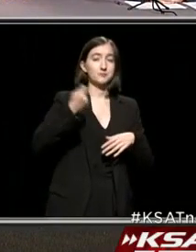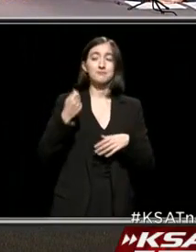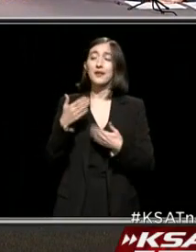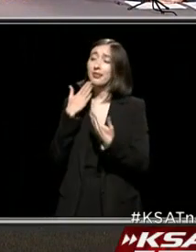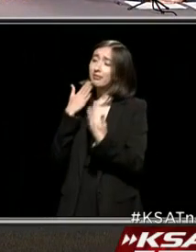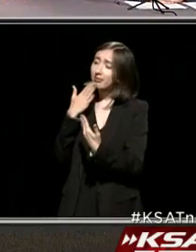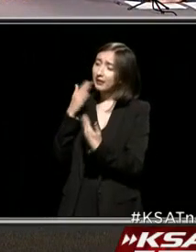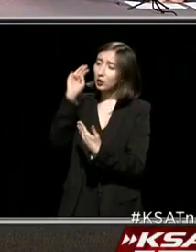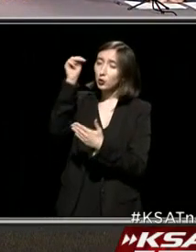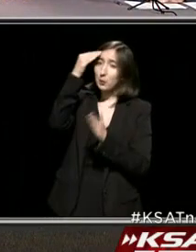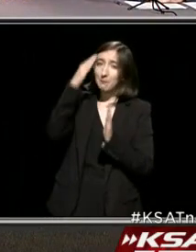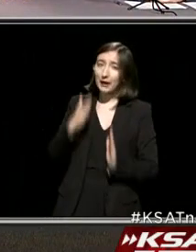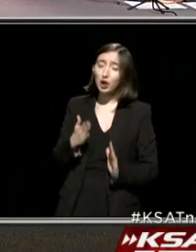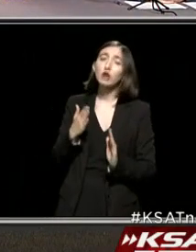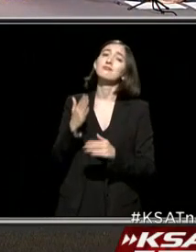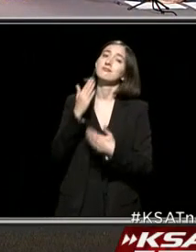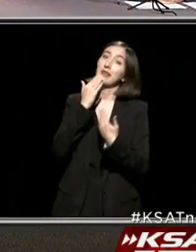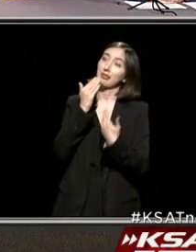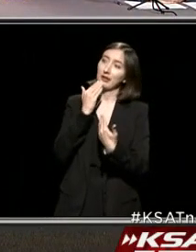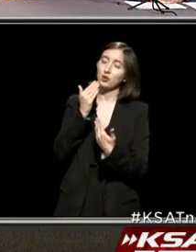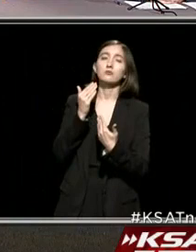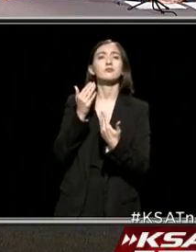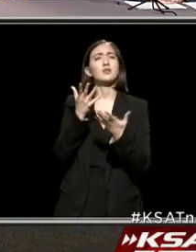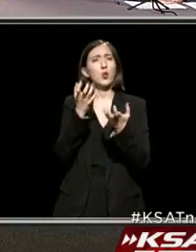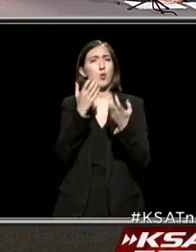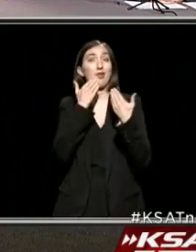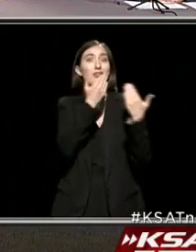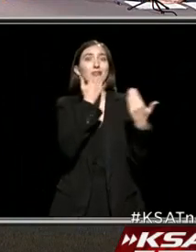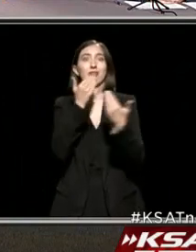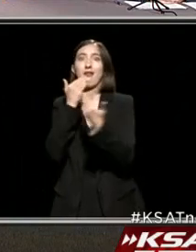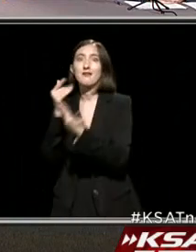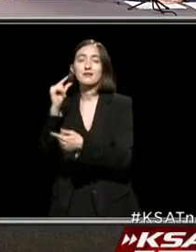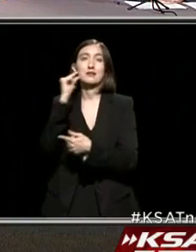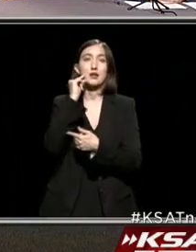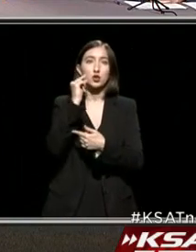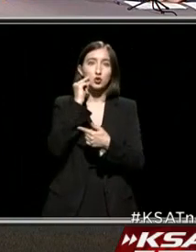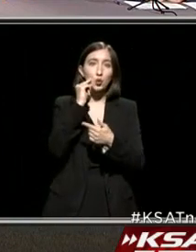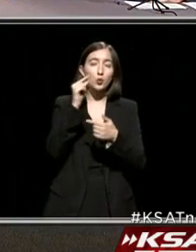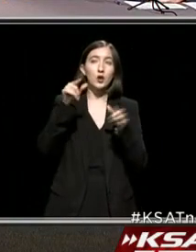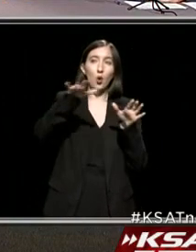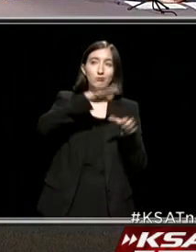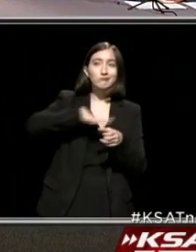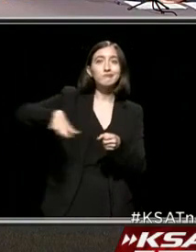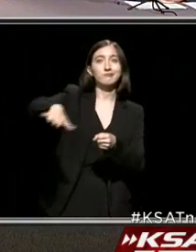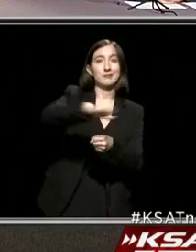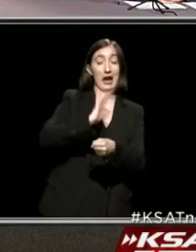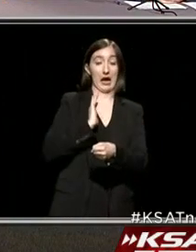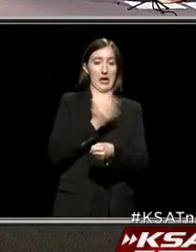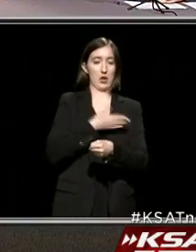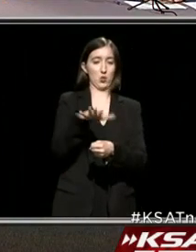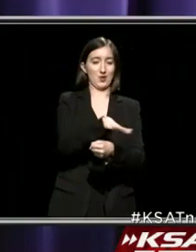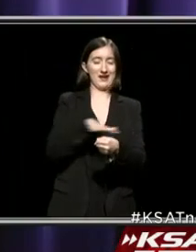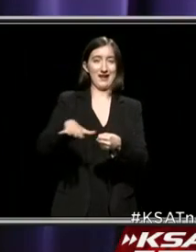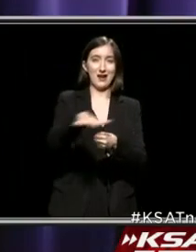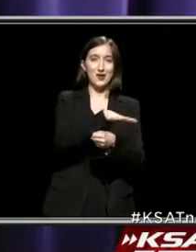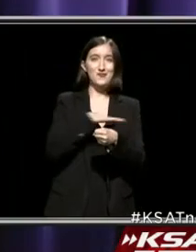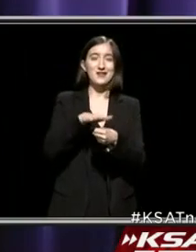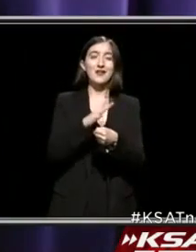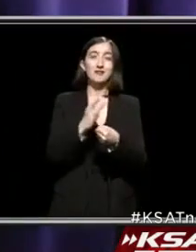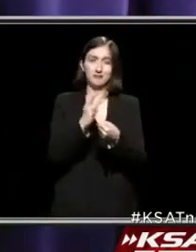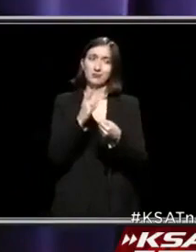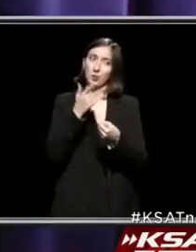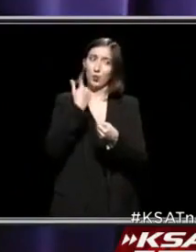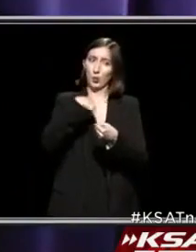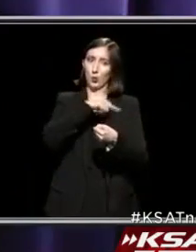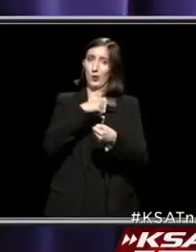Bexar County. We're still doing better than other metropolitan areas in the state of Texas, and it's because all of you are working so hard to